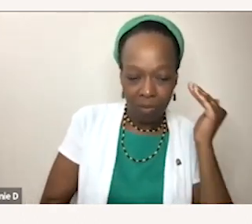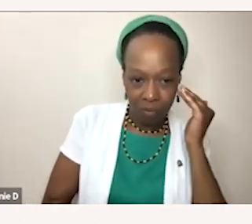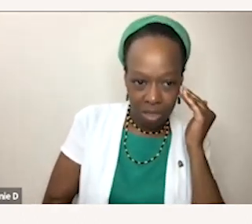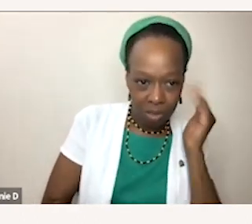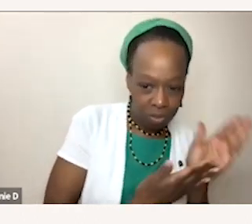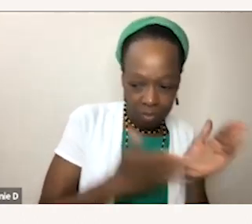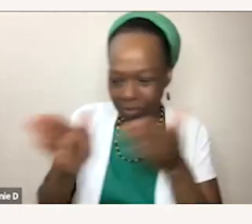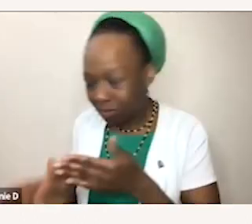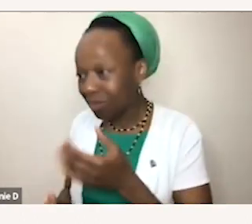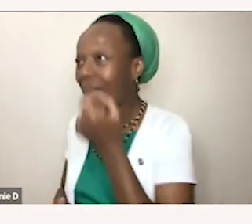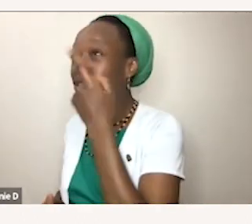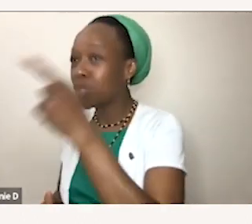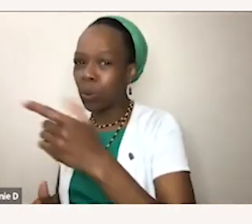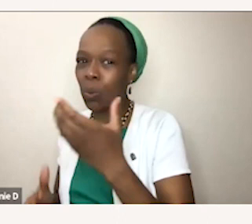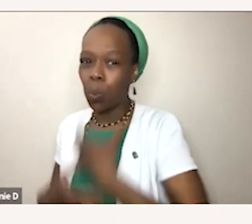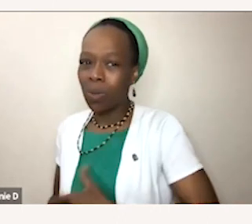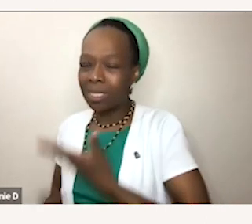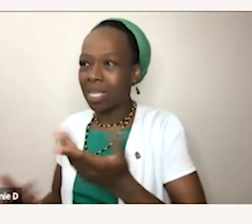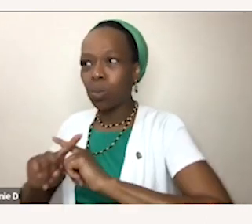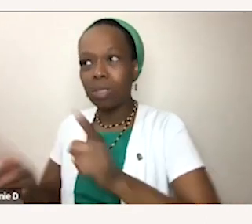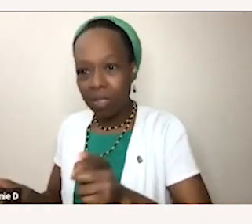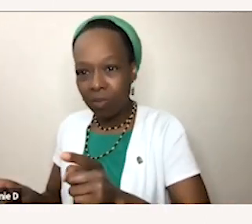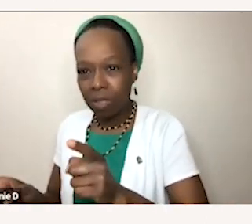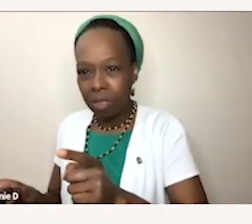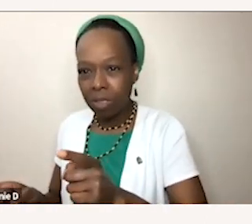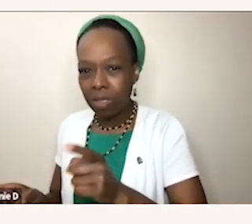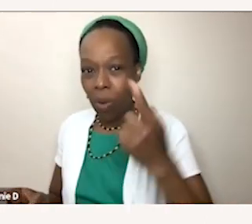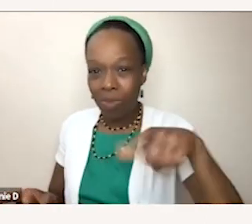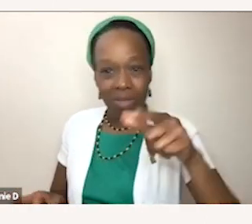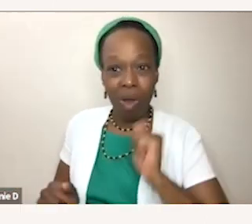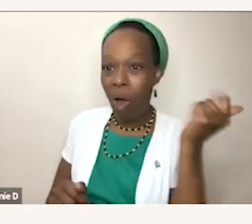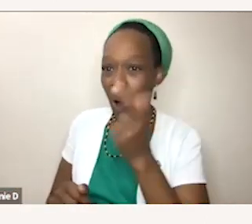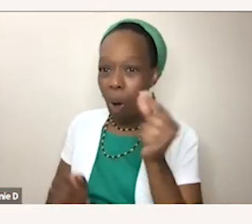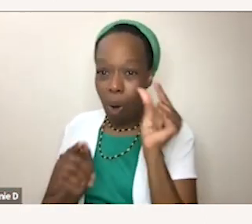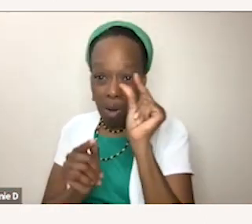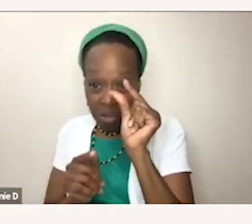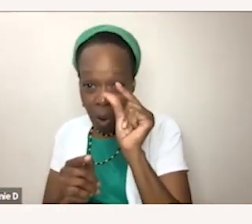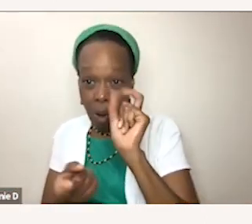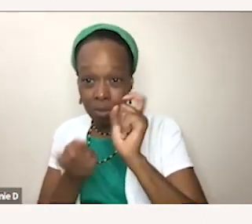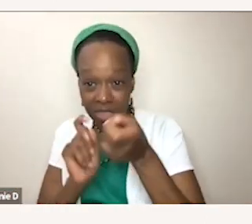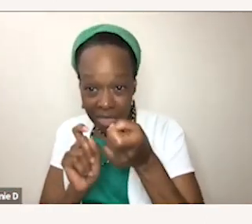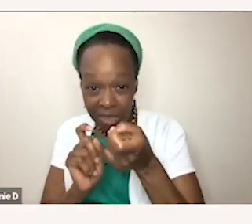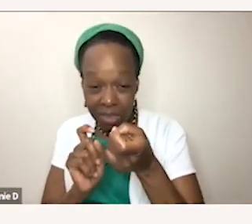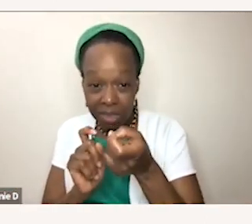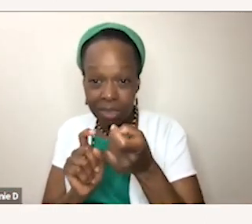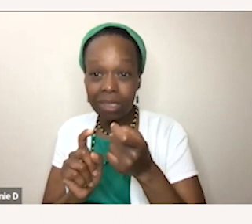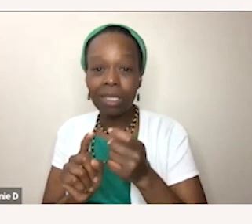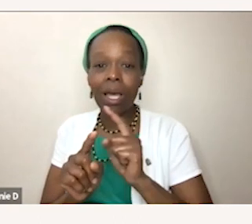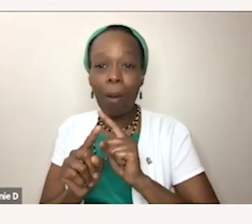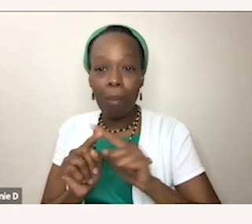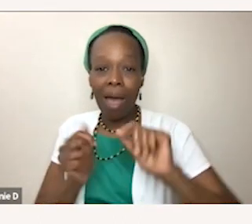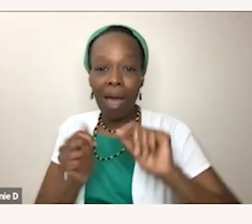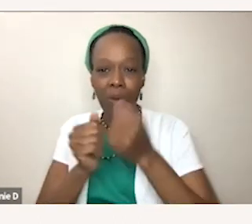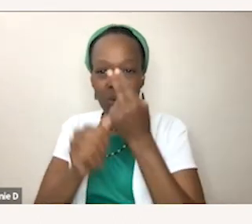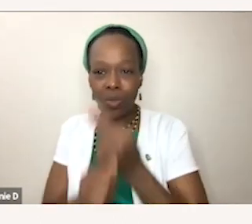different. These are all very minor changes actually in our language. Again, sort of saying the same message, but all it is doing is actually acknowledging the